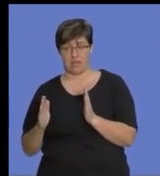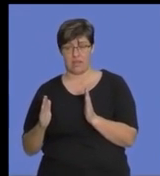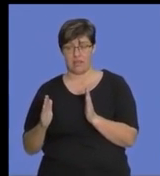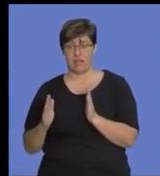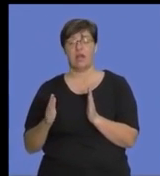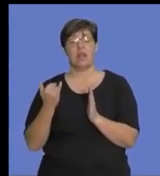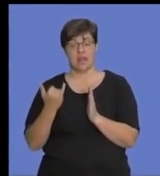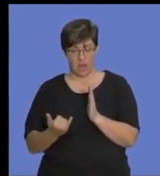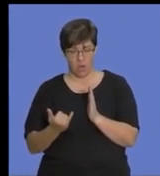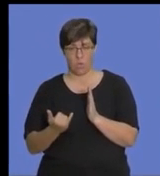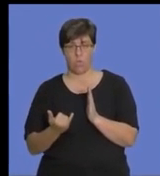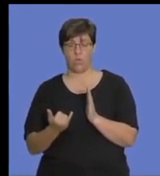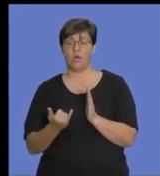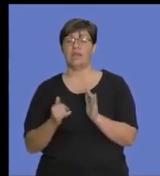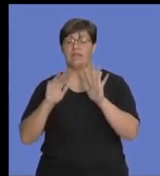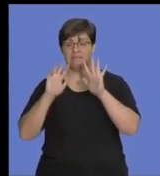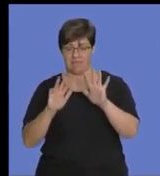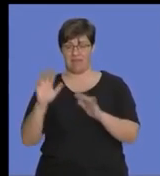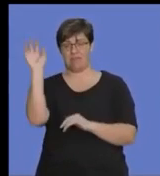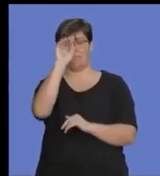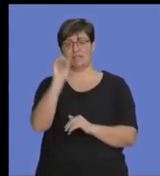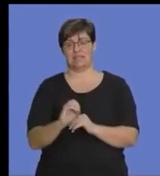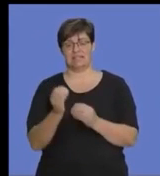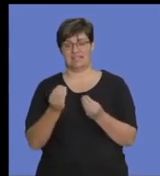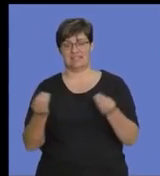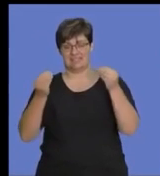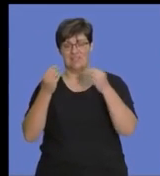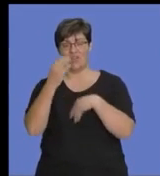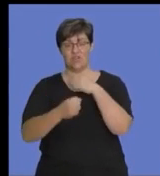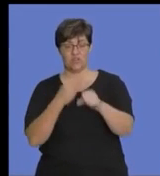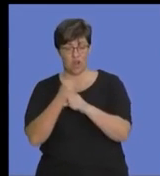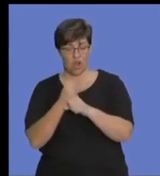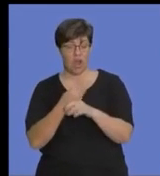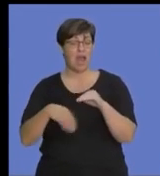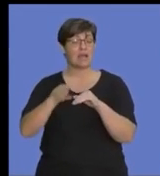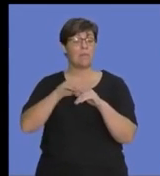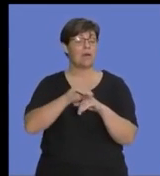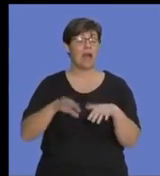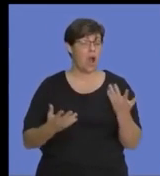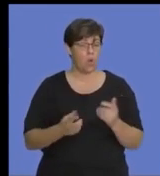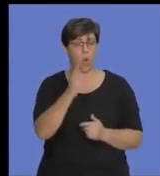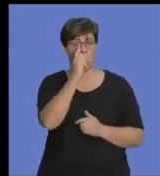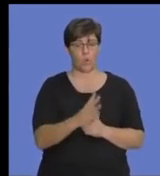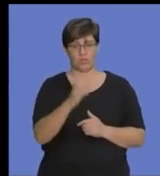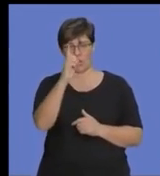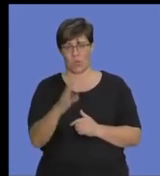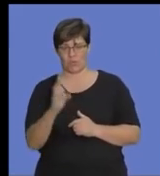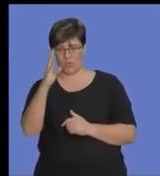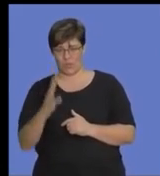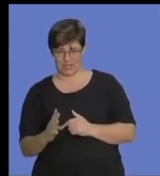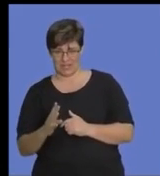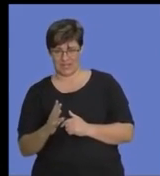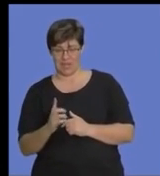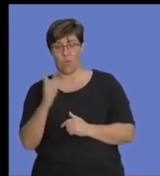investment, now Sibusiso will then get 9% per annum compounded quarterly, so